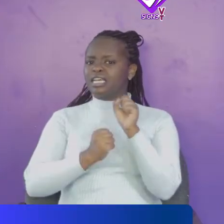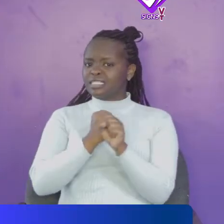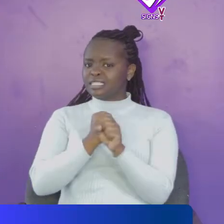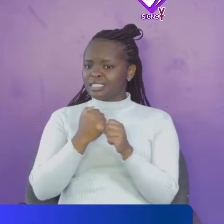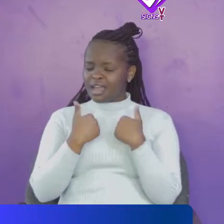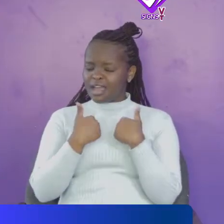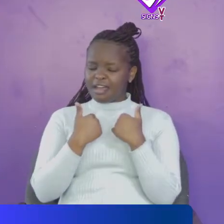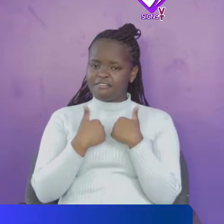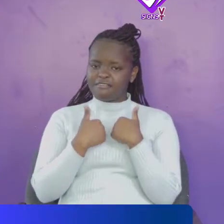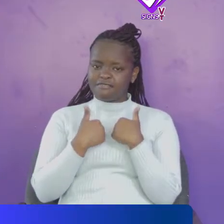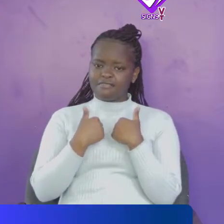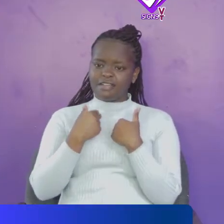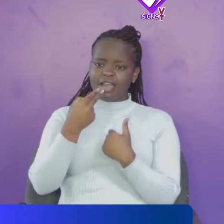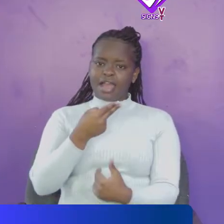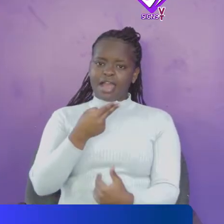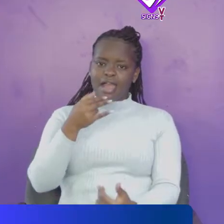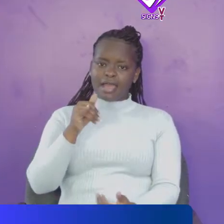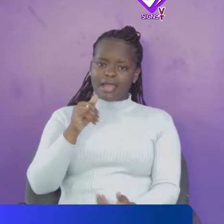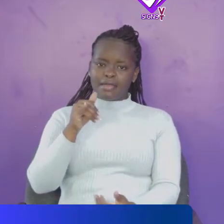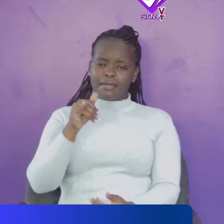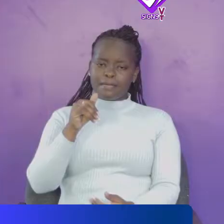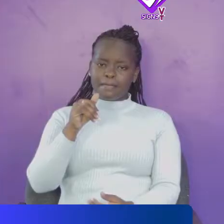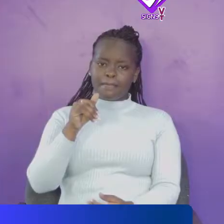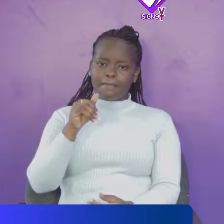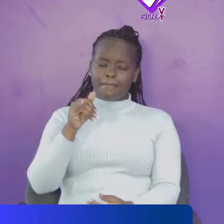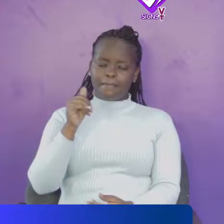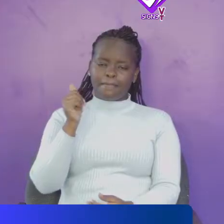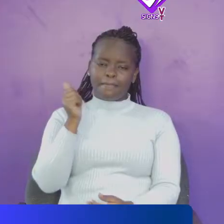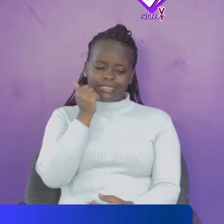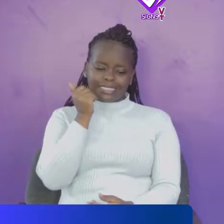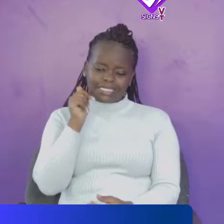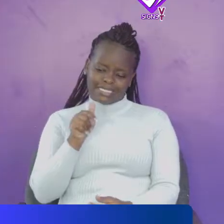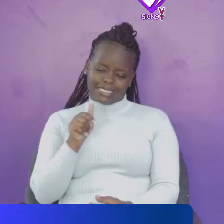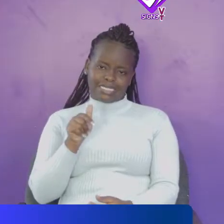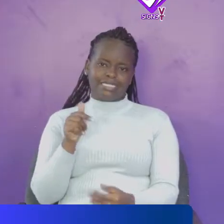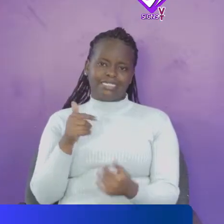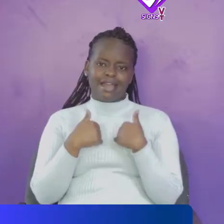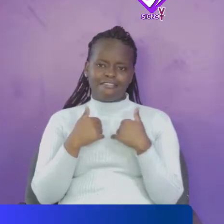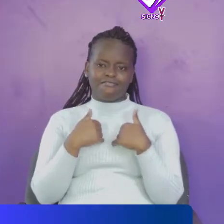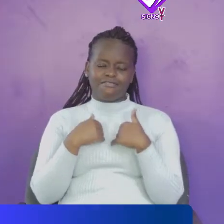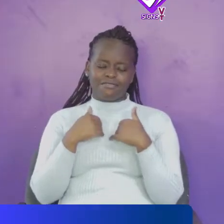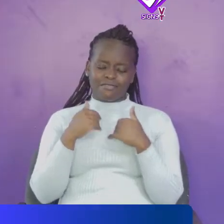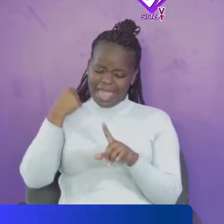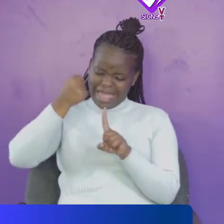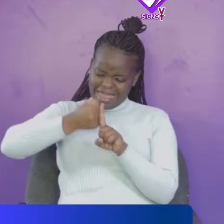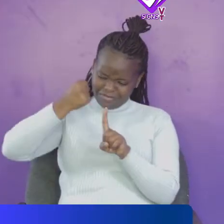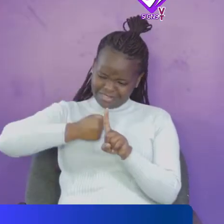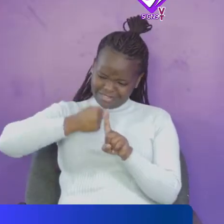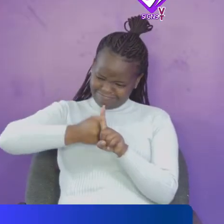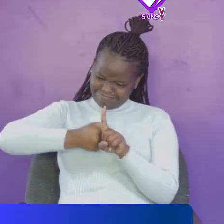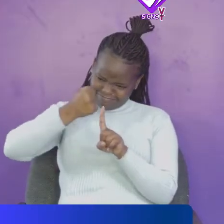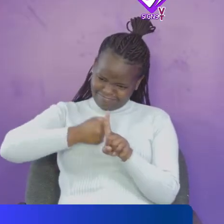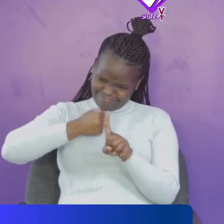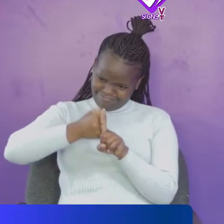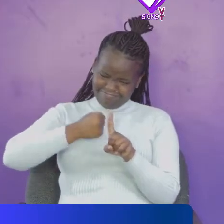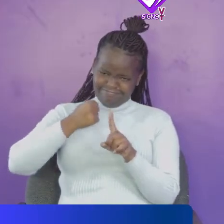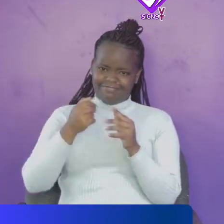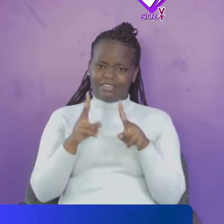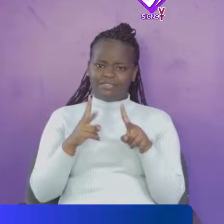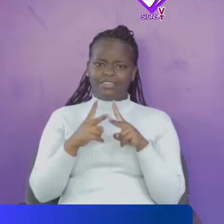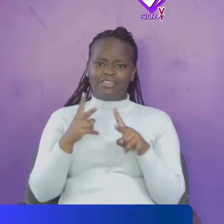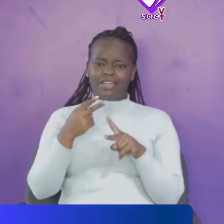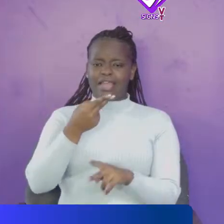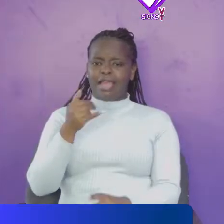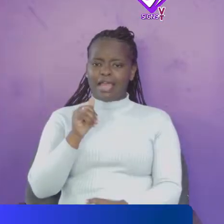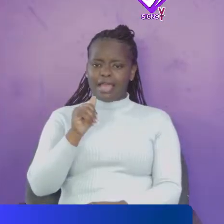focal hyperhidrosis. That's why I've been advocating relentless kabisa, when it comes to hyperhidrosis and